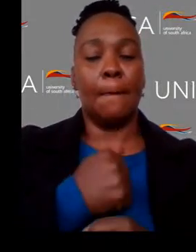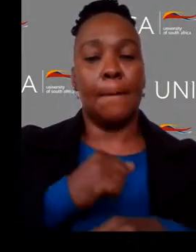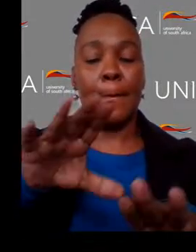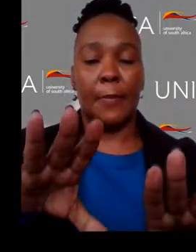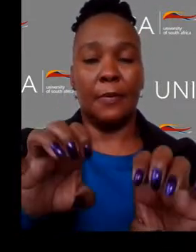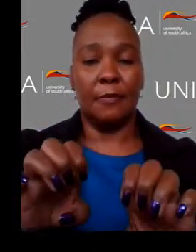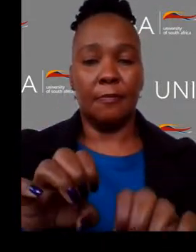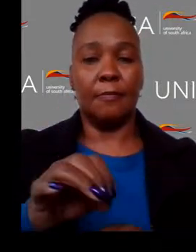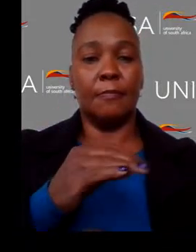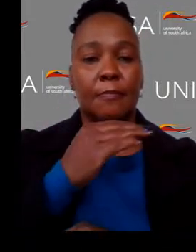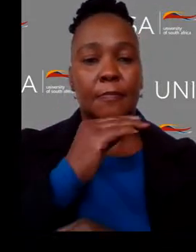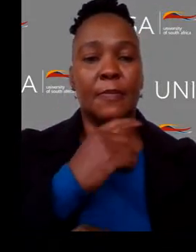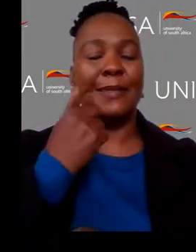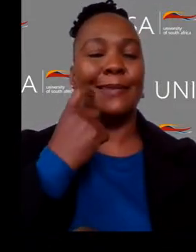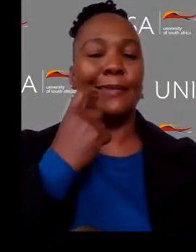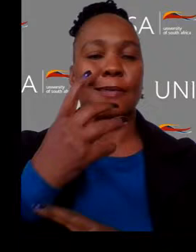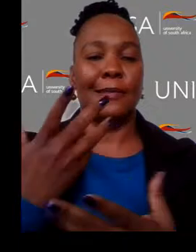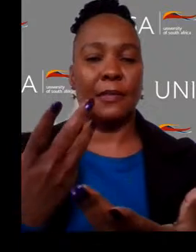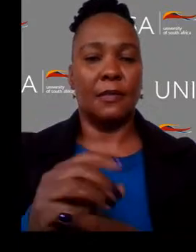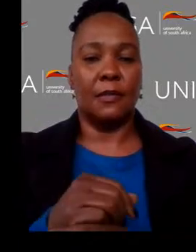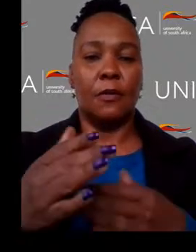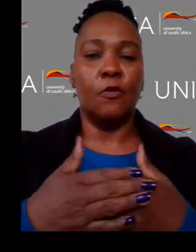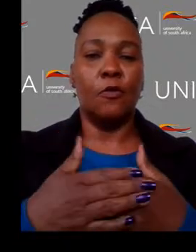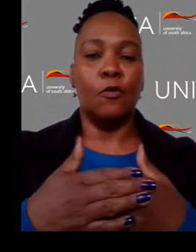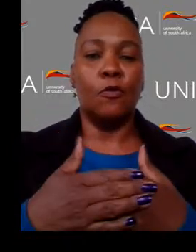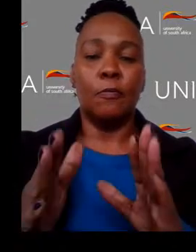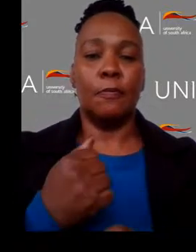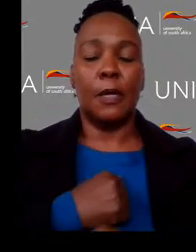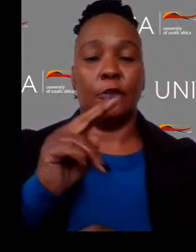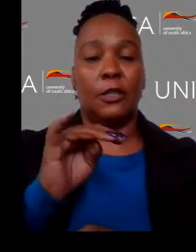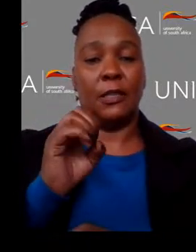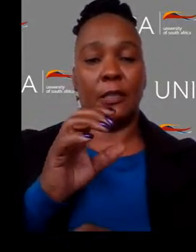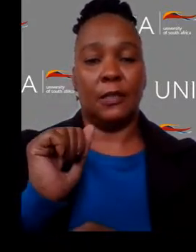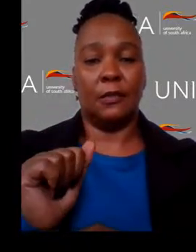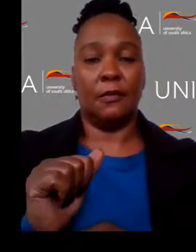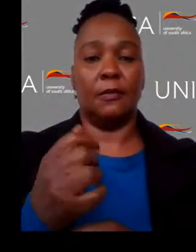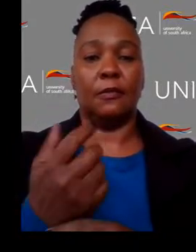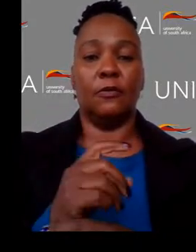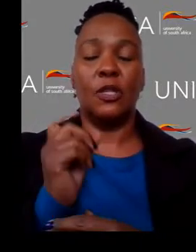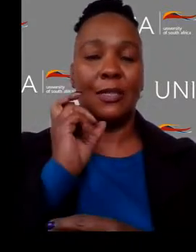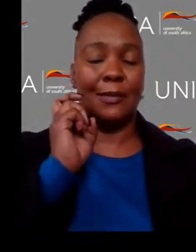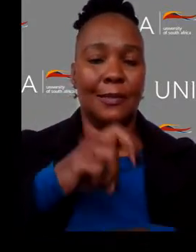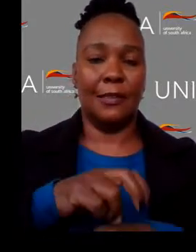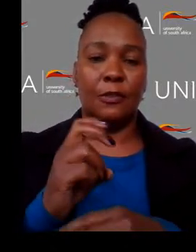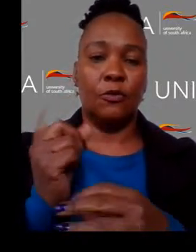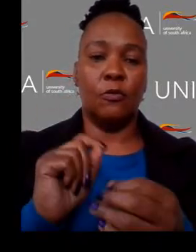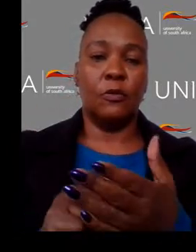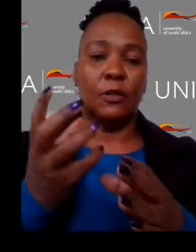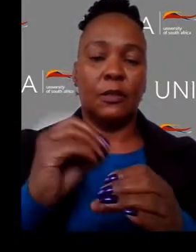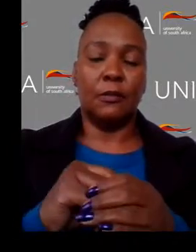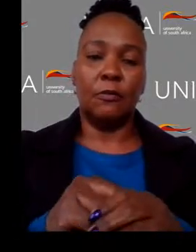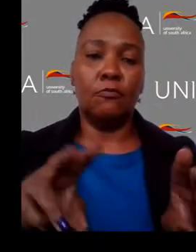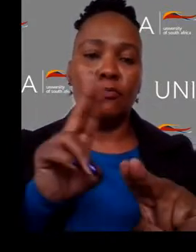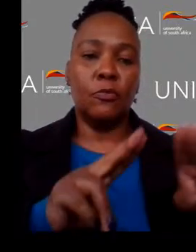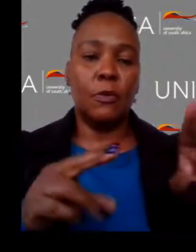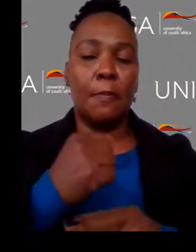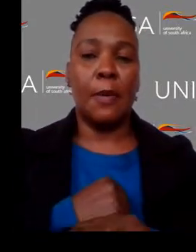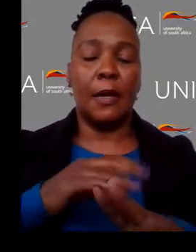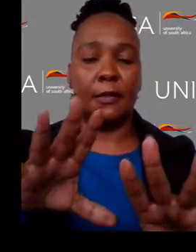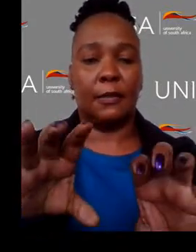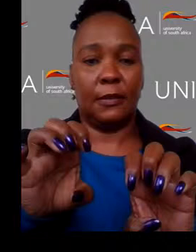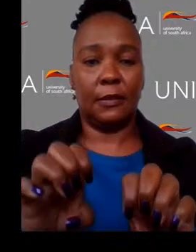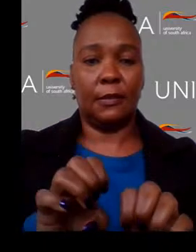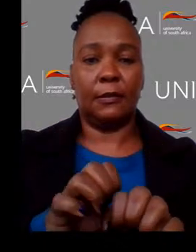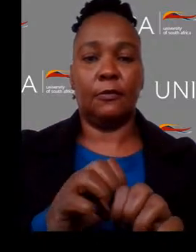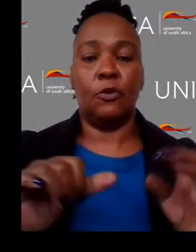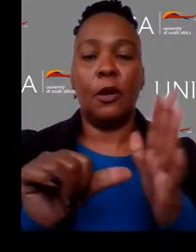myExams is very easy. You open up my UNISA. You don't even need to log in. You look for the myExams button under important